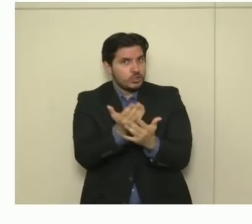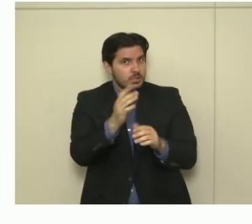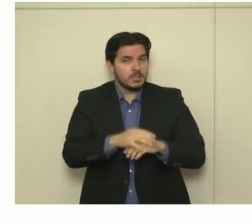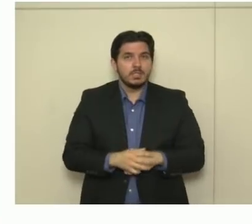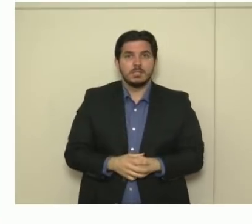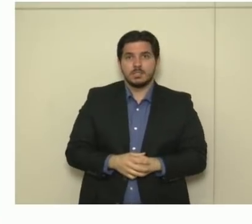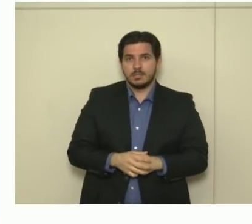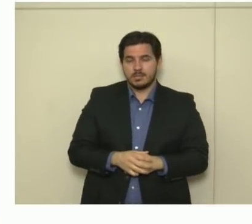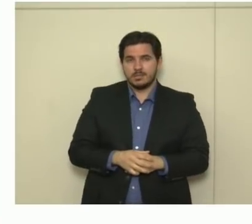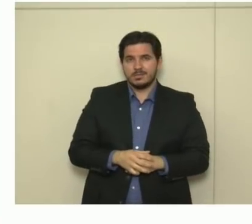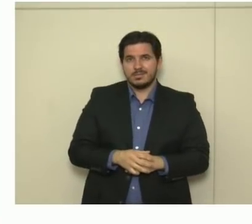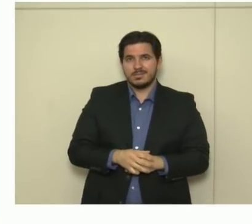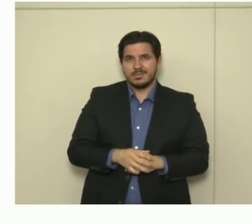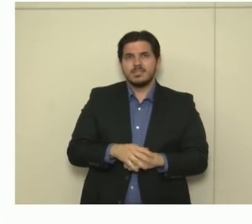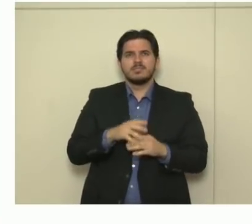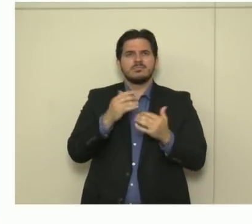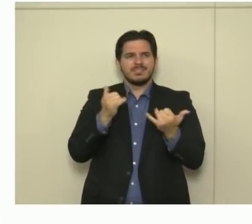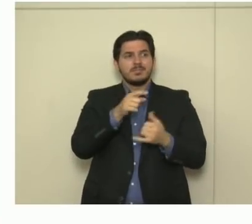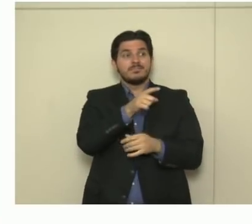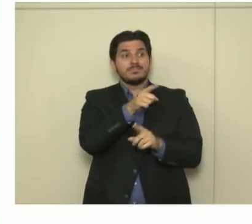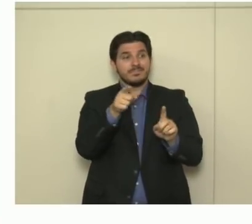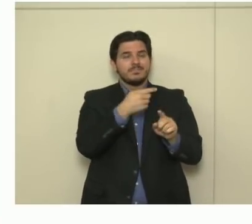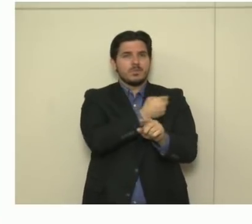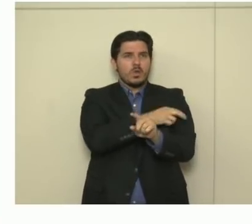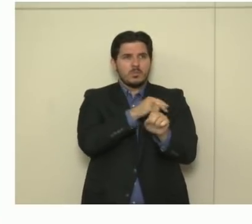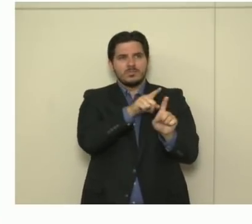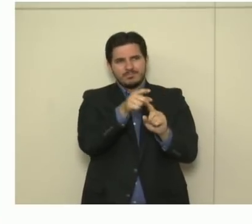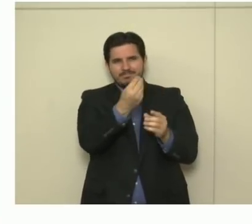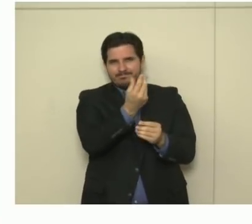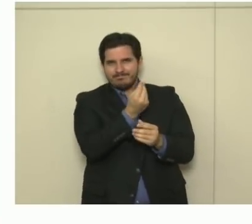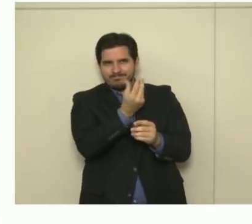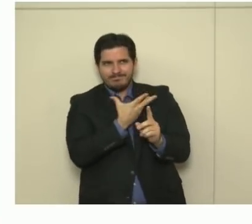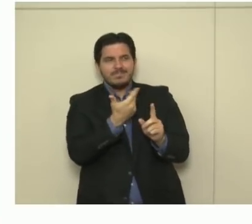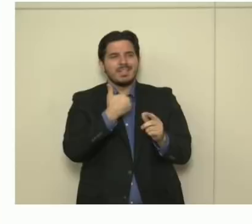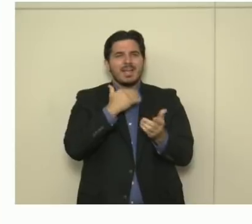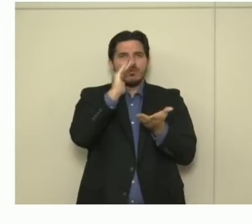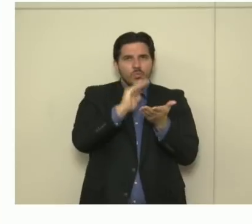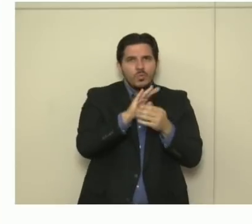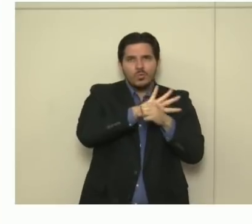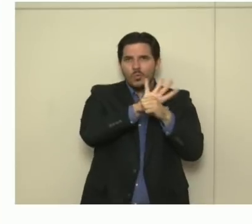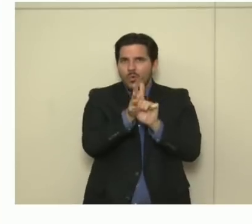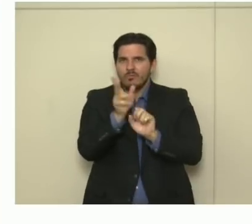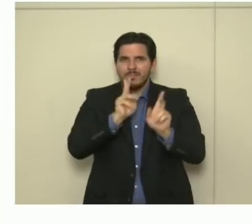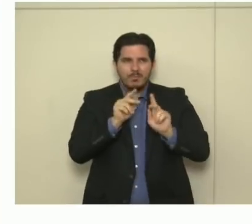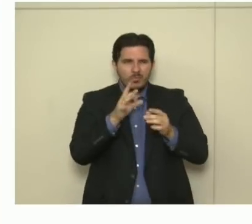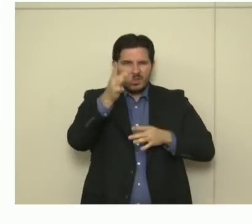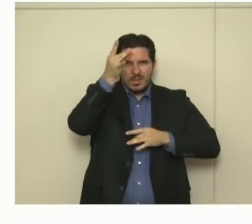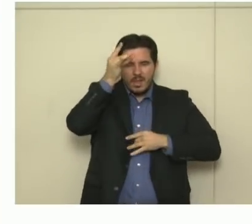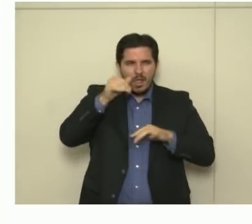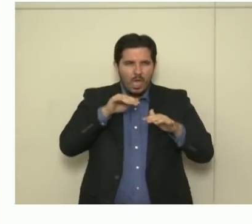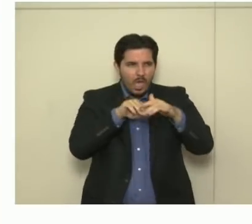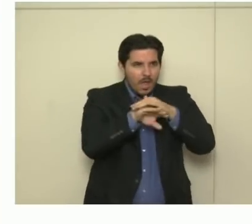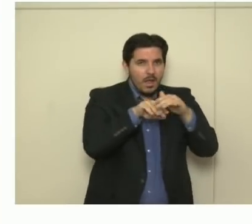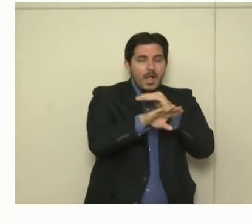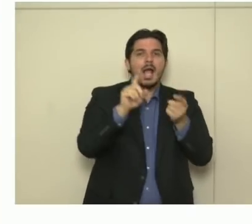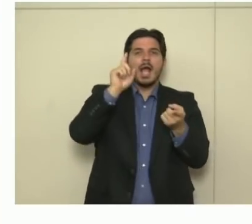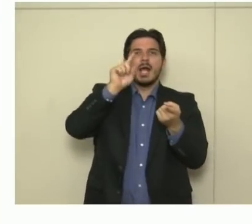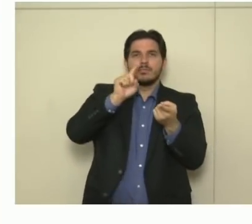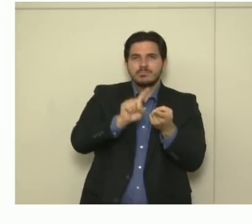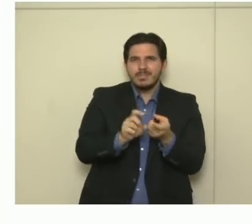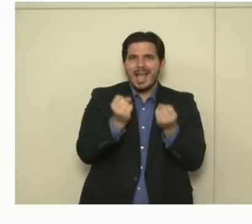us that they are seeing record low numbers of COVID patients in their facilities since April as well.